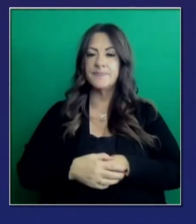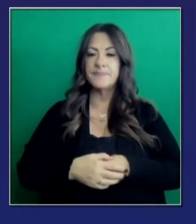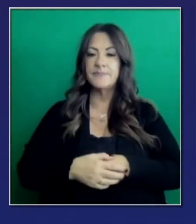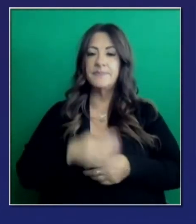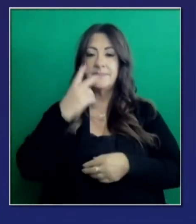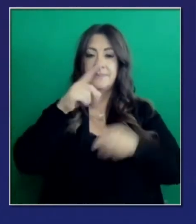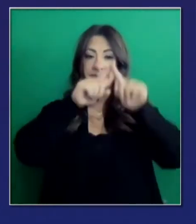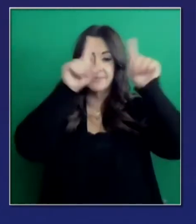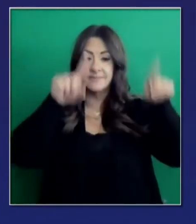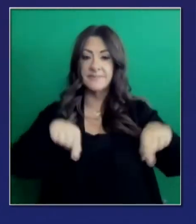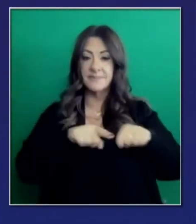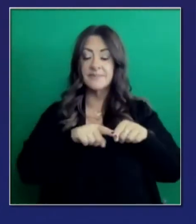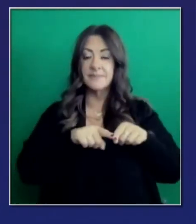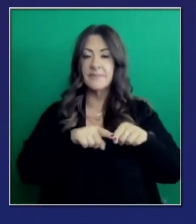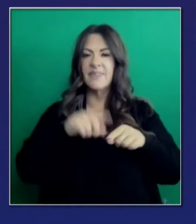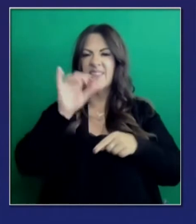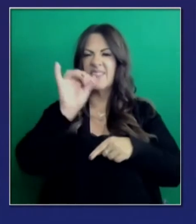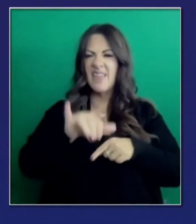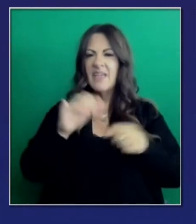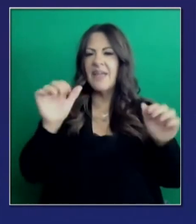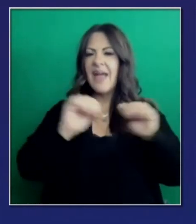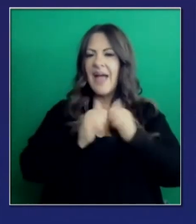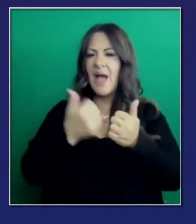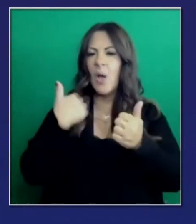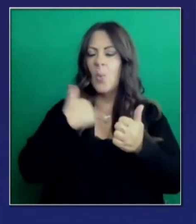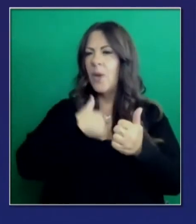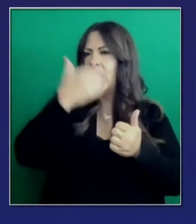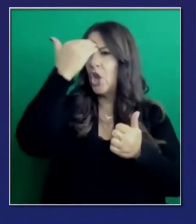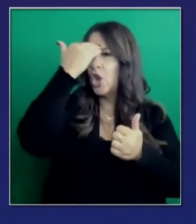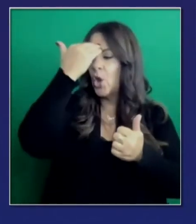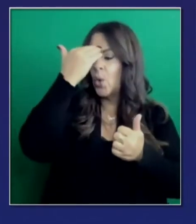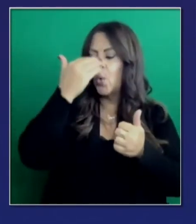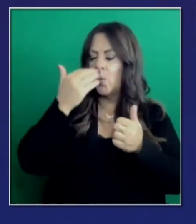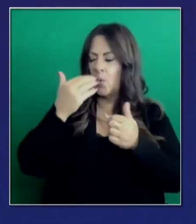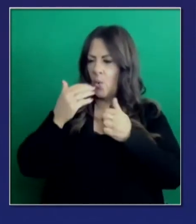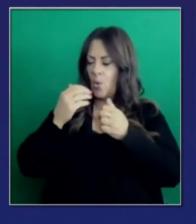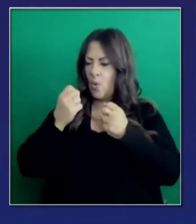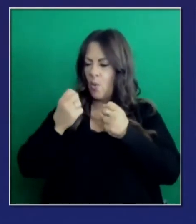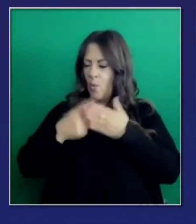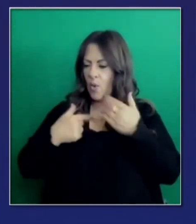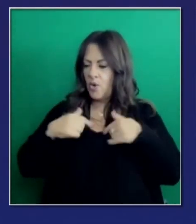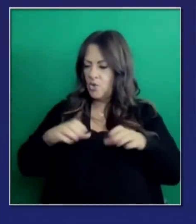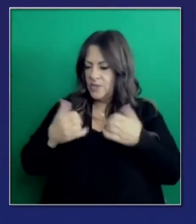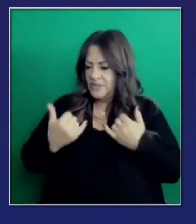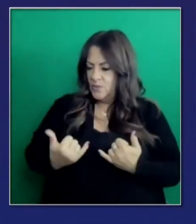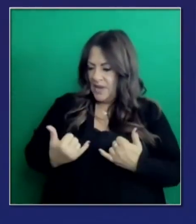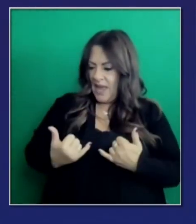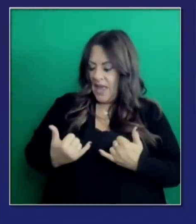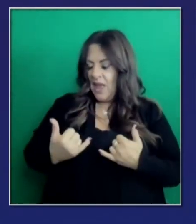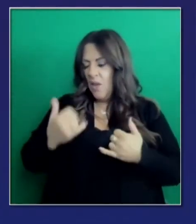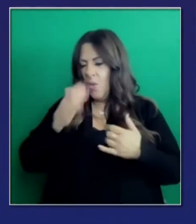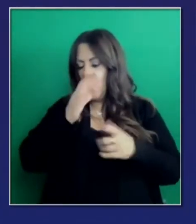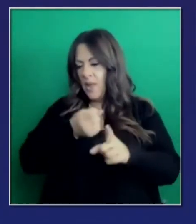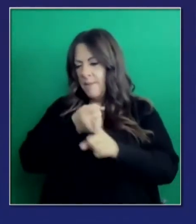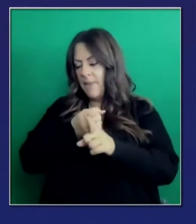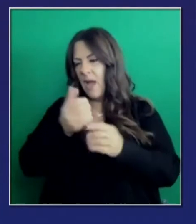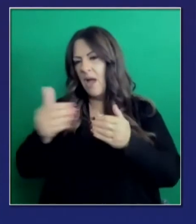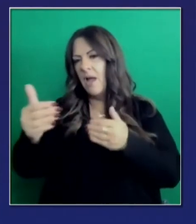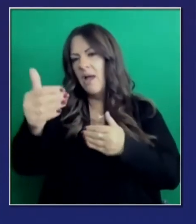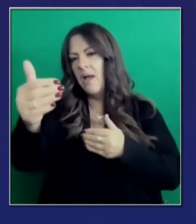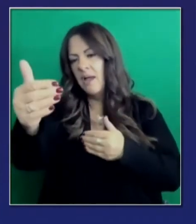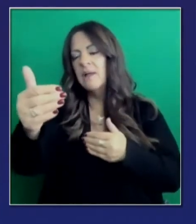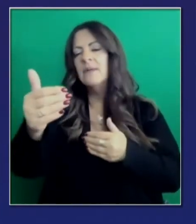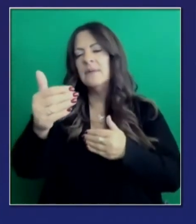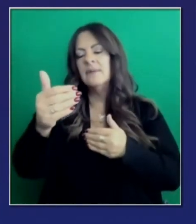models, where those different regions will be in 4 weeks. So we use this because we know today's cases, today's conditions, sort